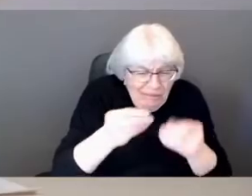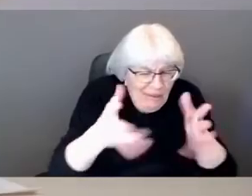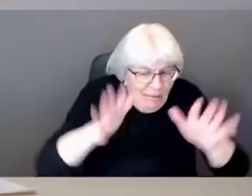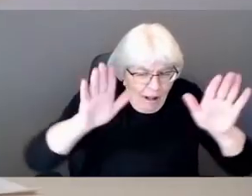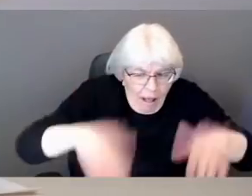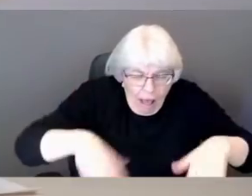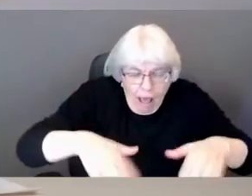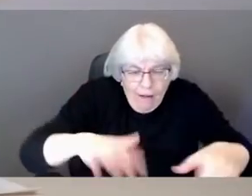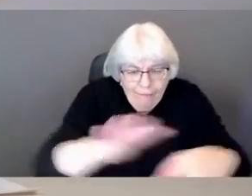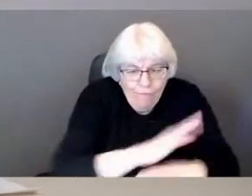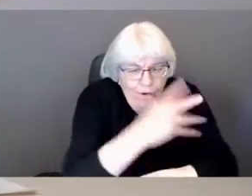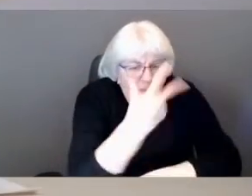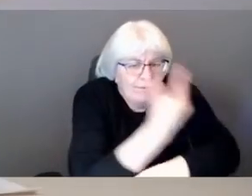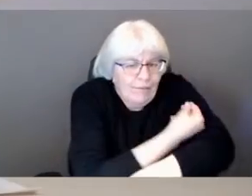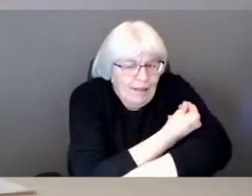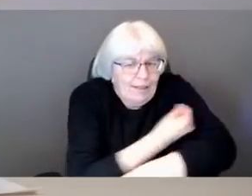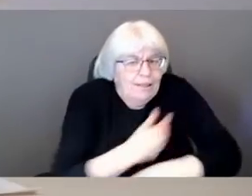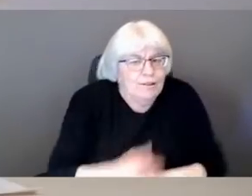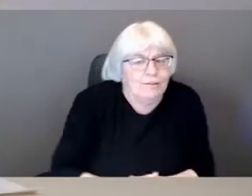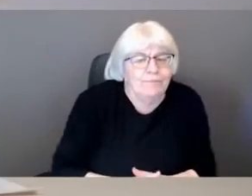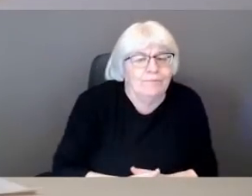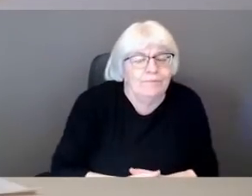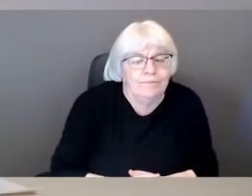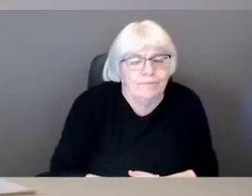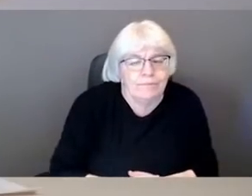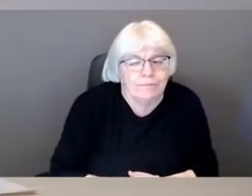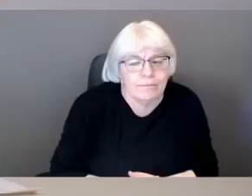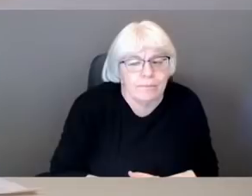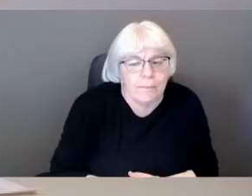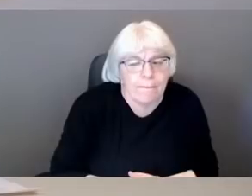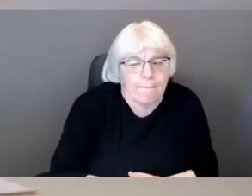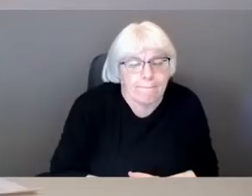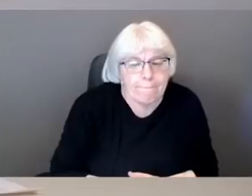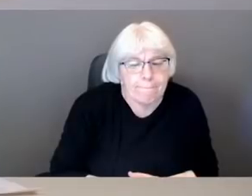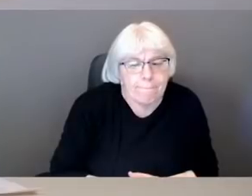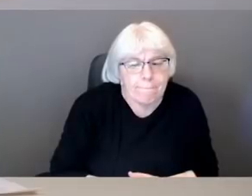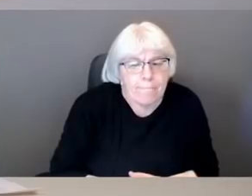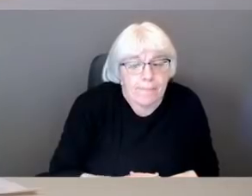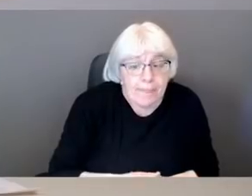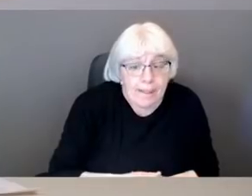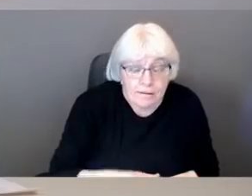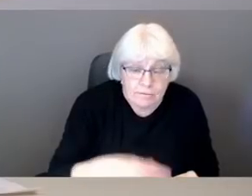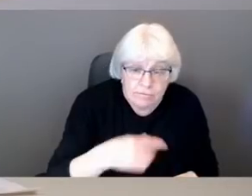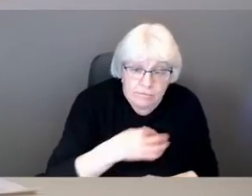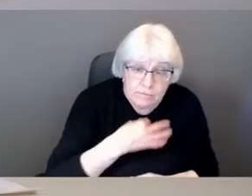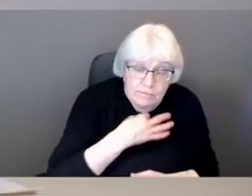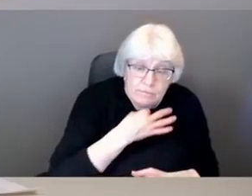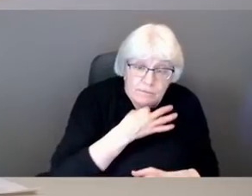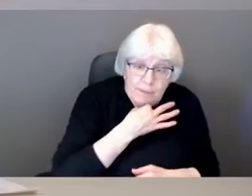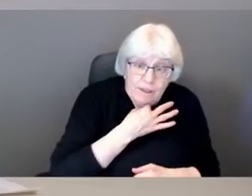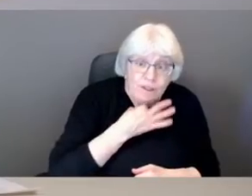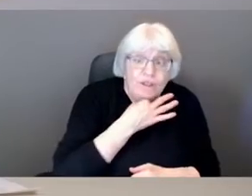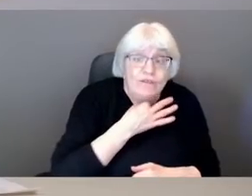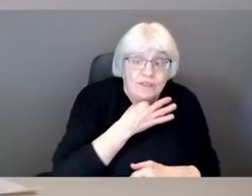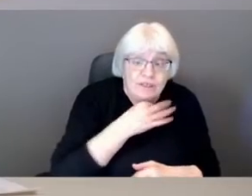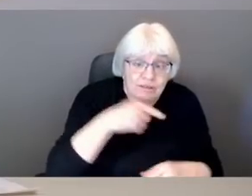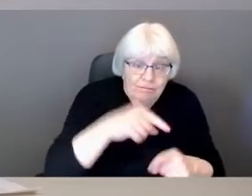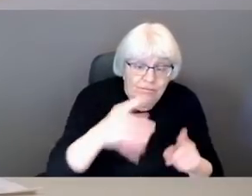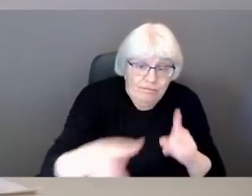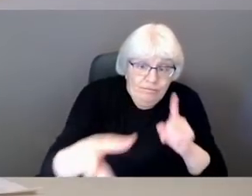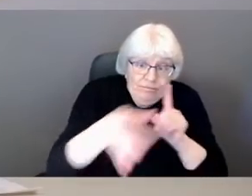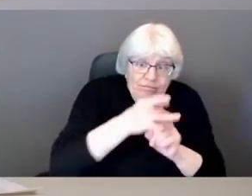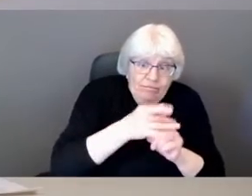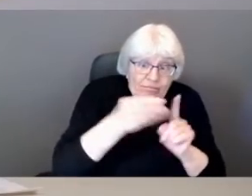And how many of the close contacts of this case that are self-isolating are actual employees of